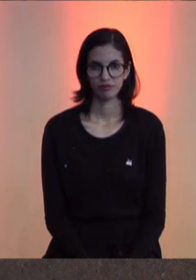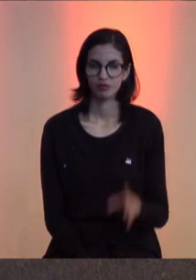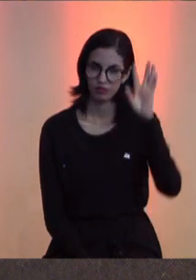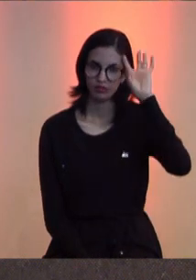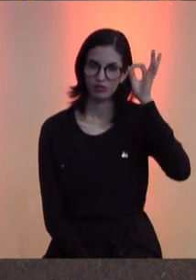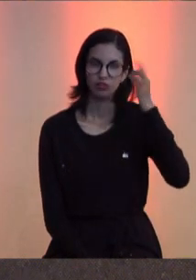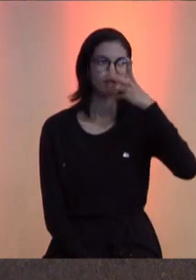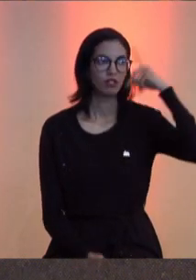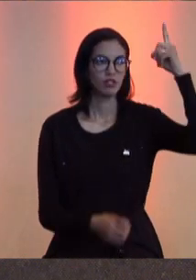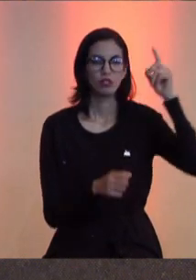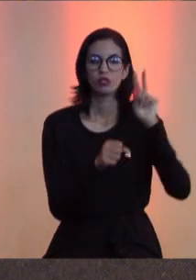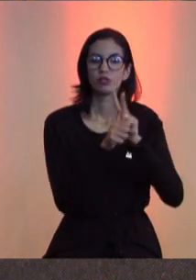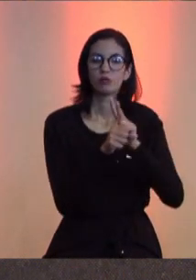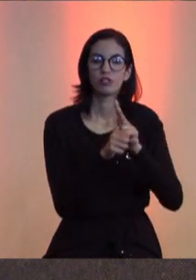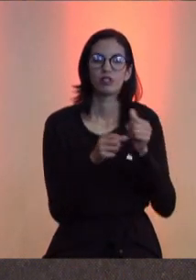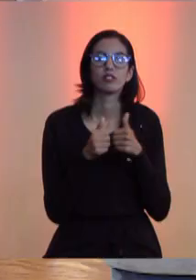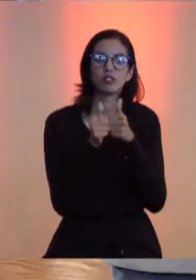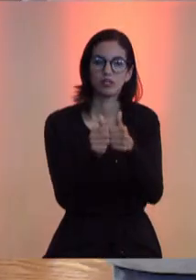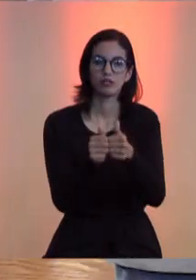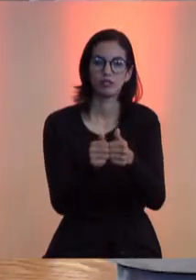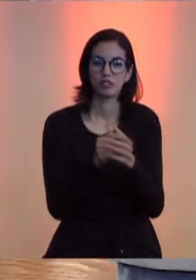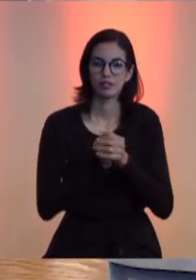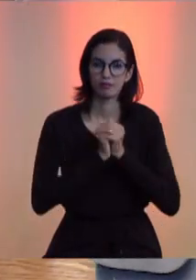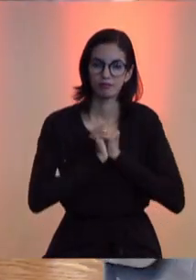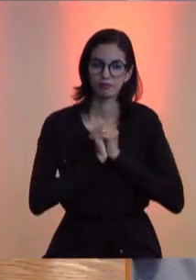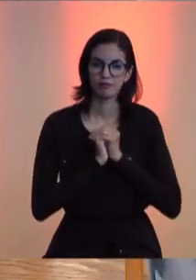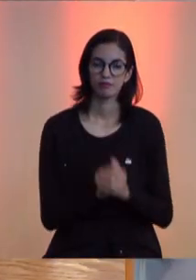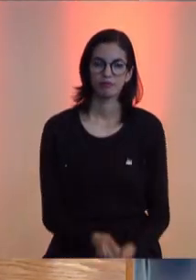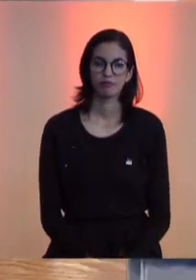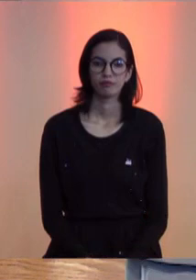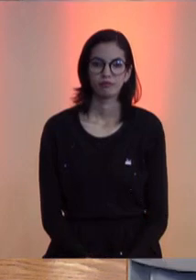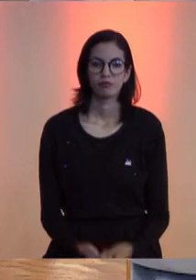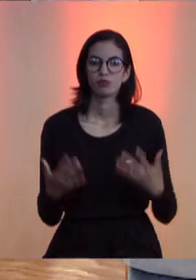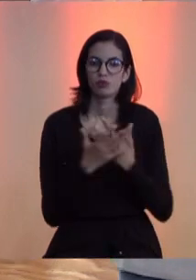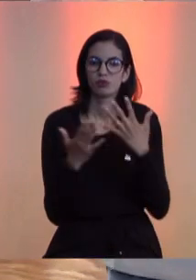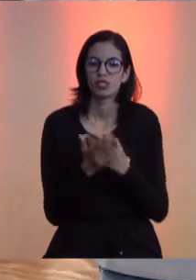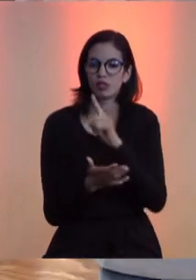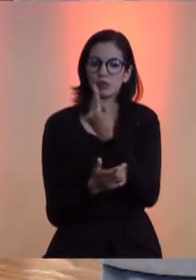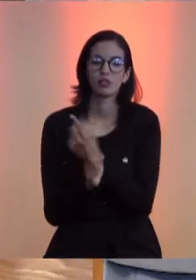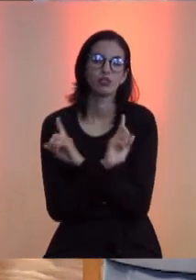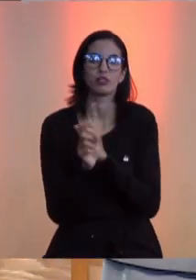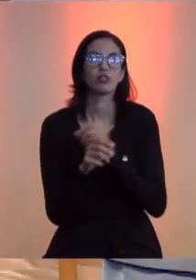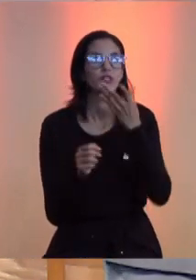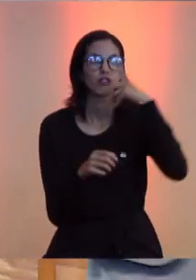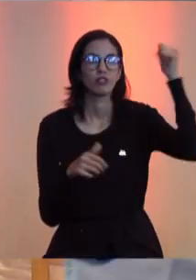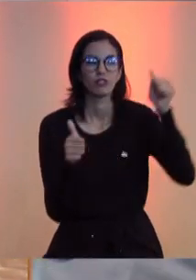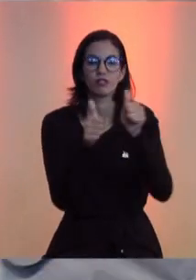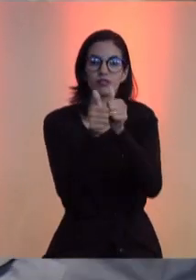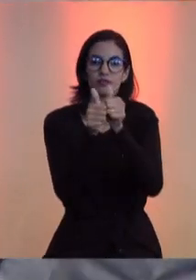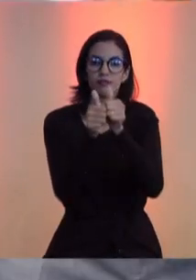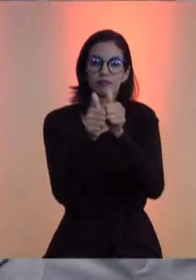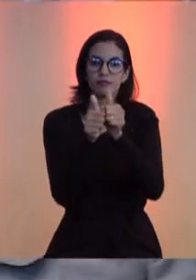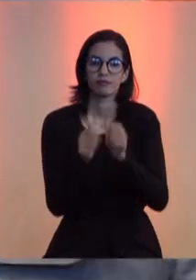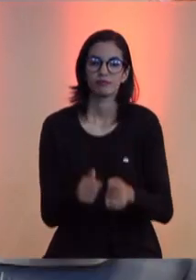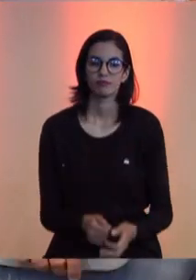contigo. Amen. Amen. You will not suffer alone. No sufrirás solo. He will be with you in your trouble. Estará